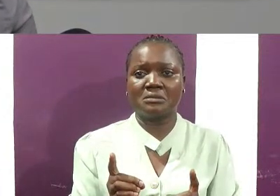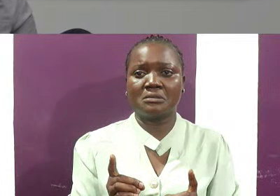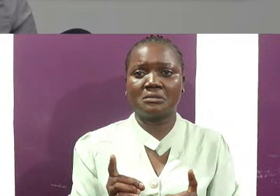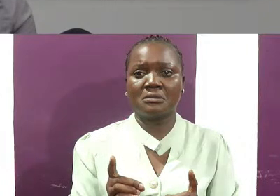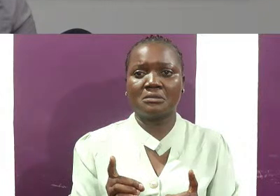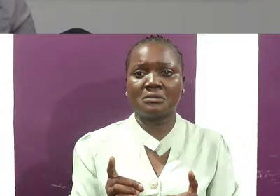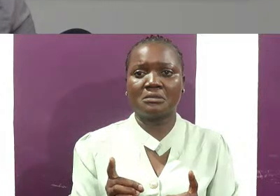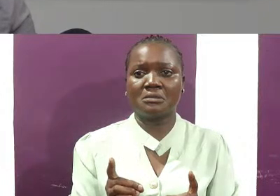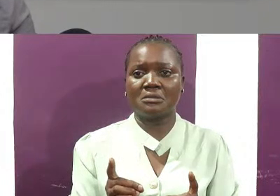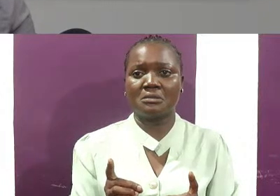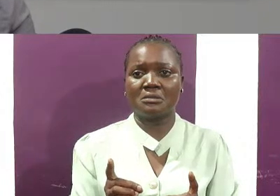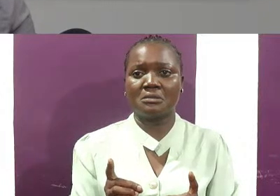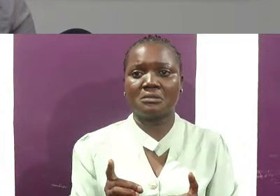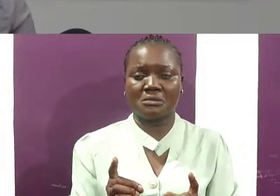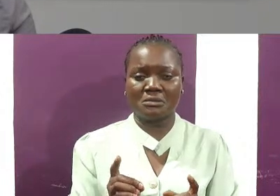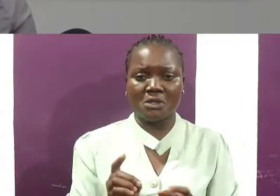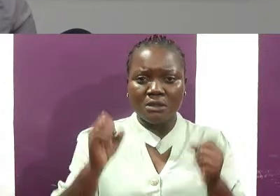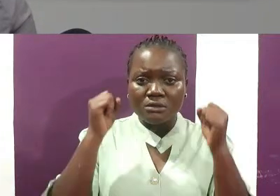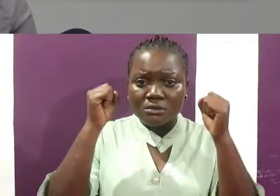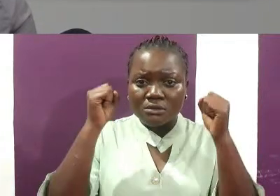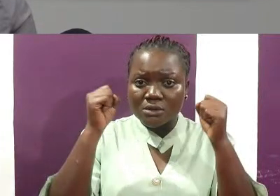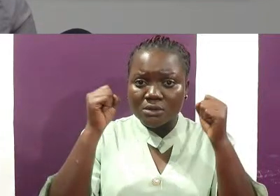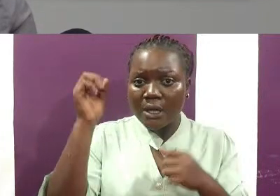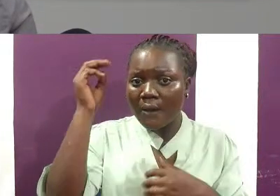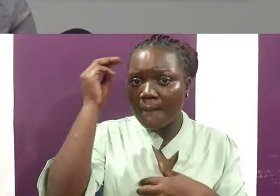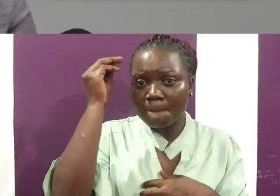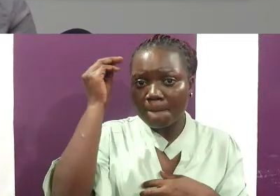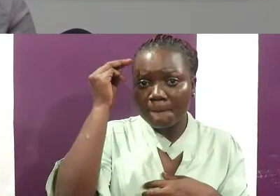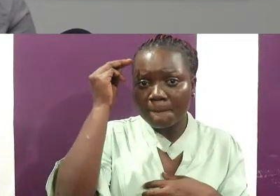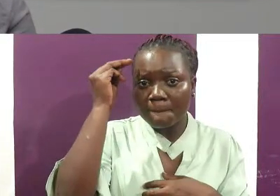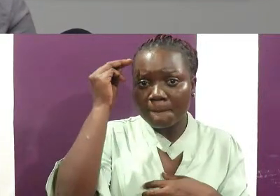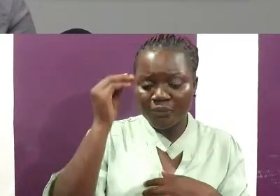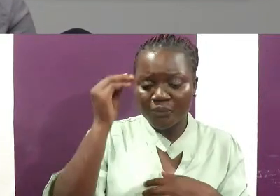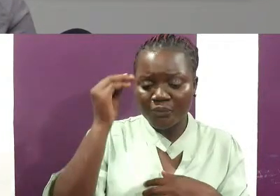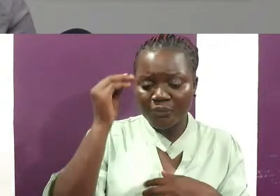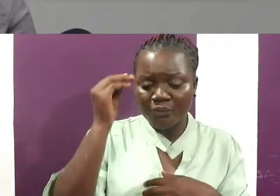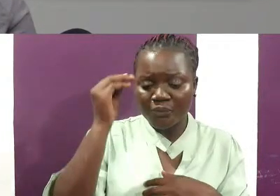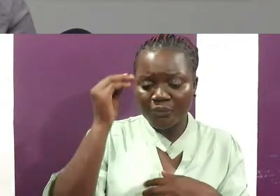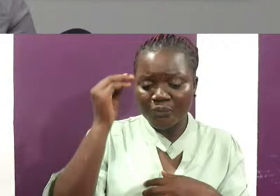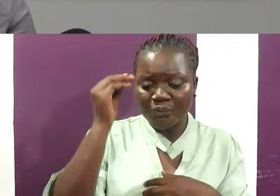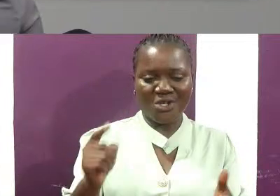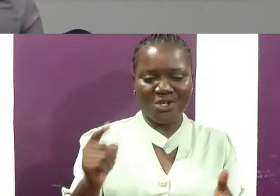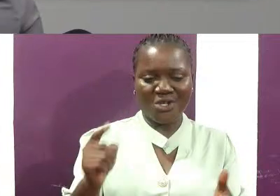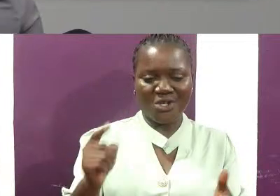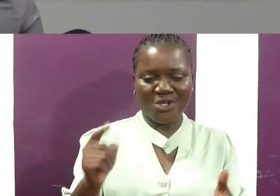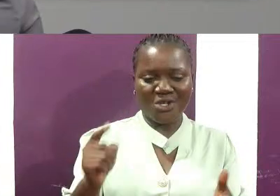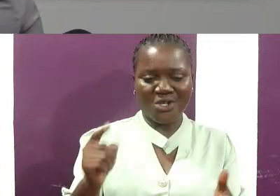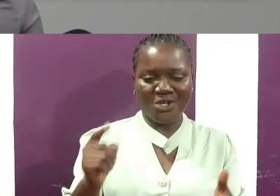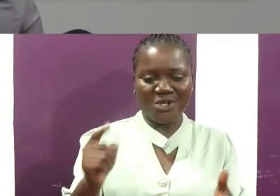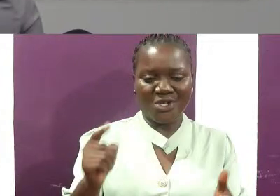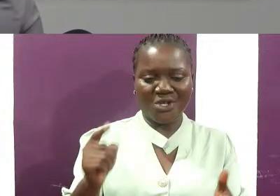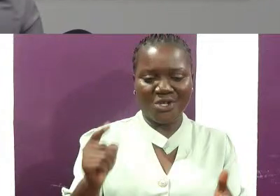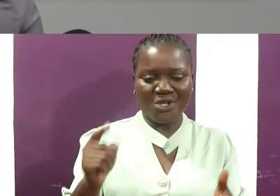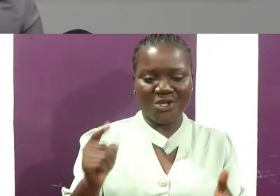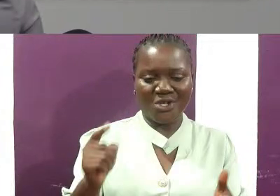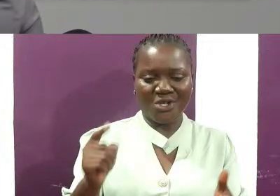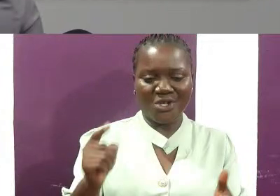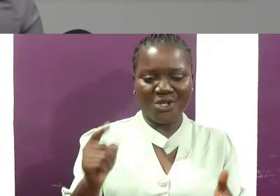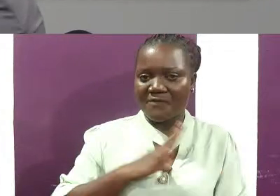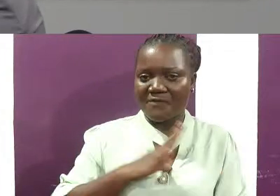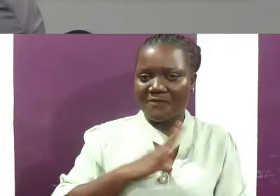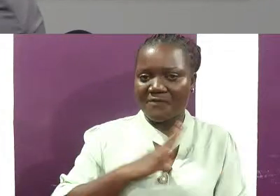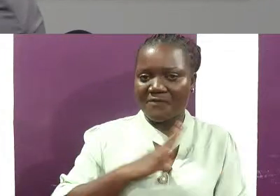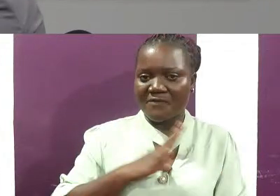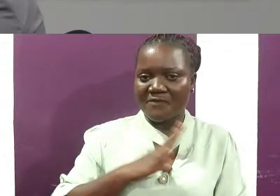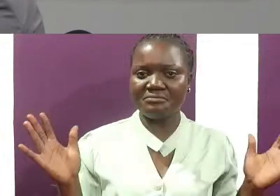be spiritually minded. Just do it in the way that I think is okay. And there are many people out there right now that they believe